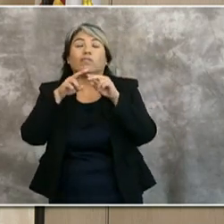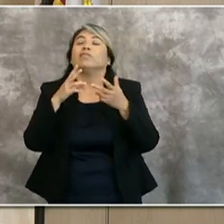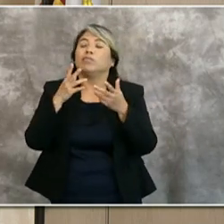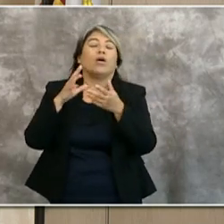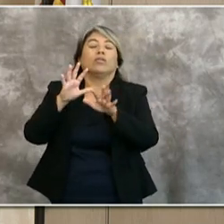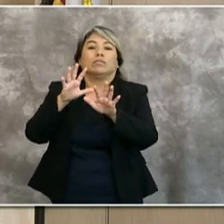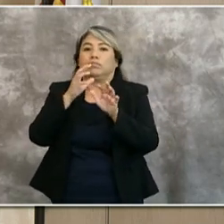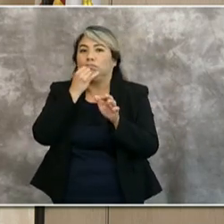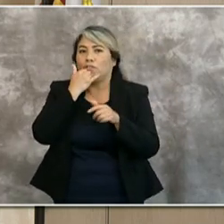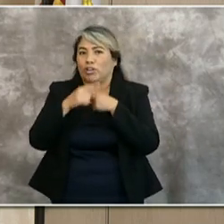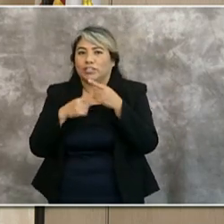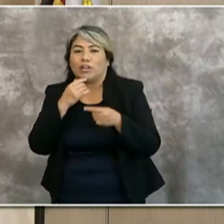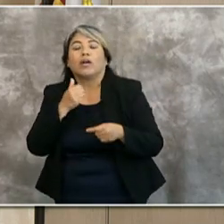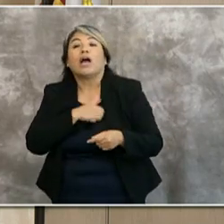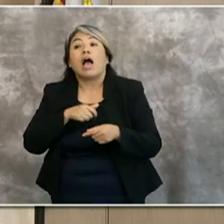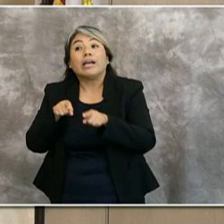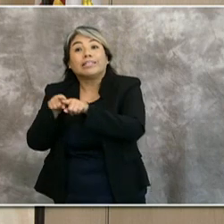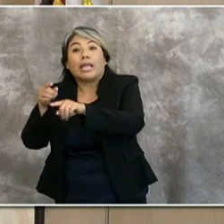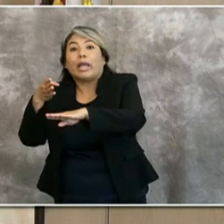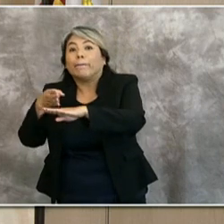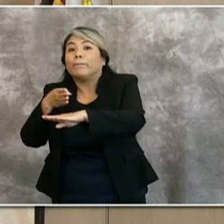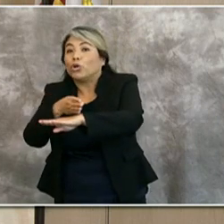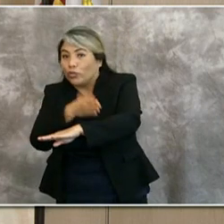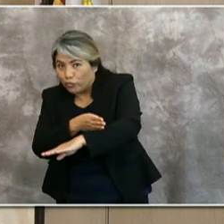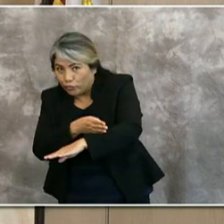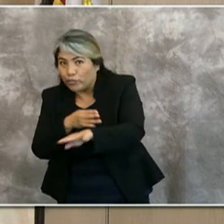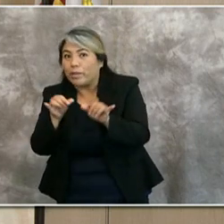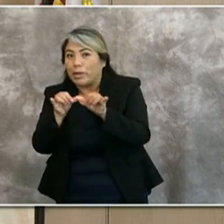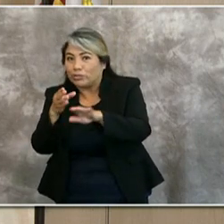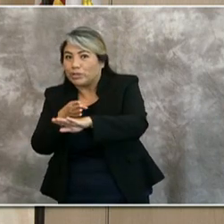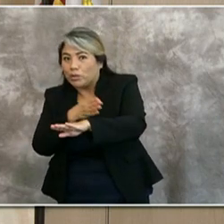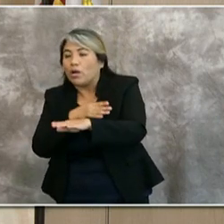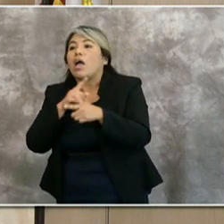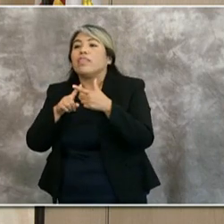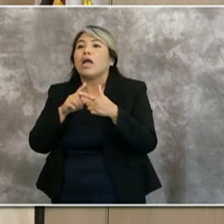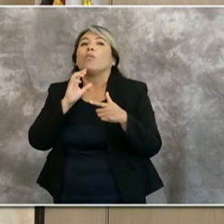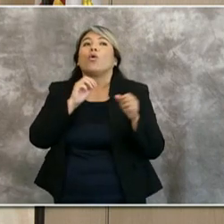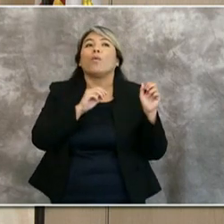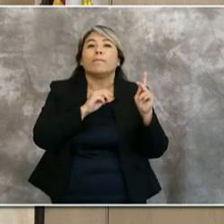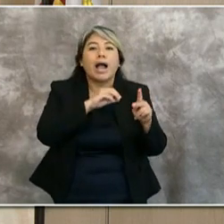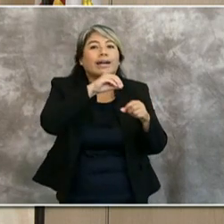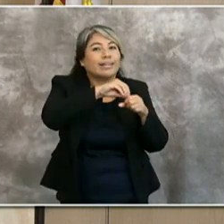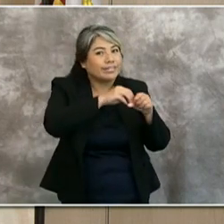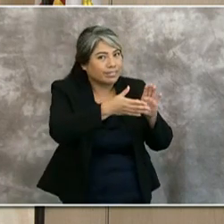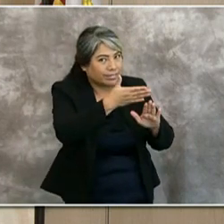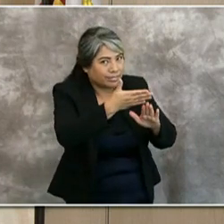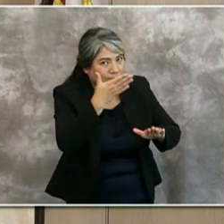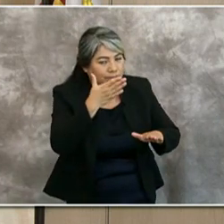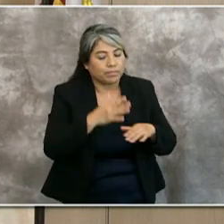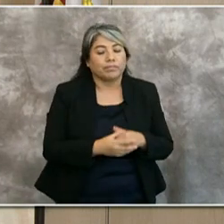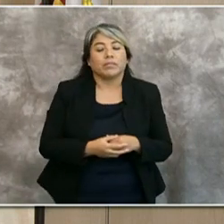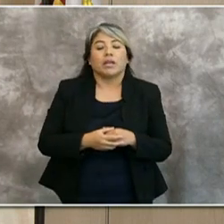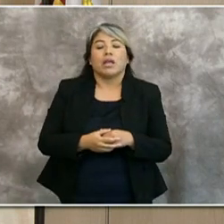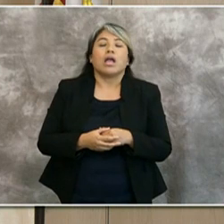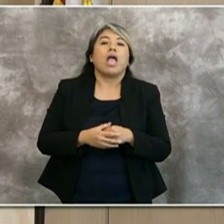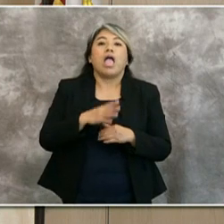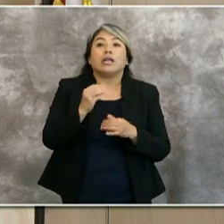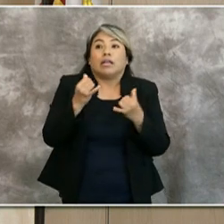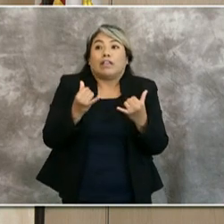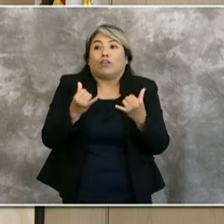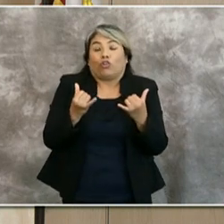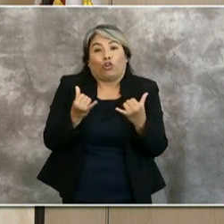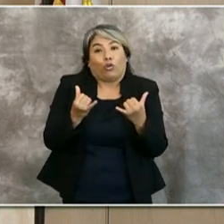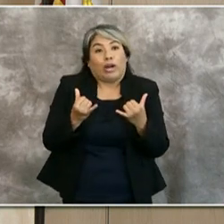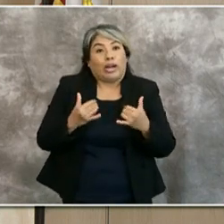to get us back inside and operating in the current